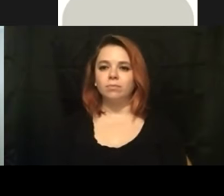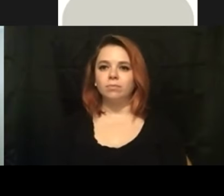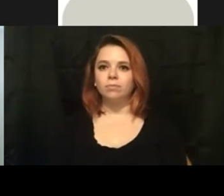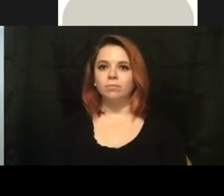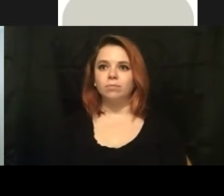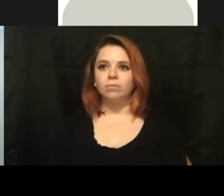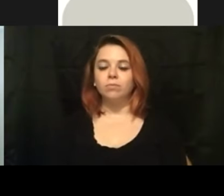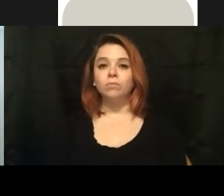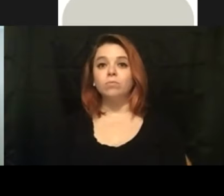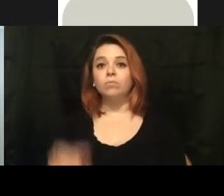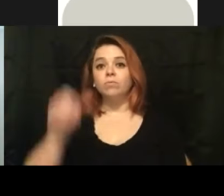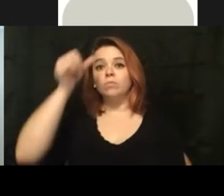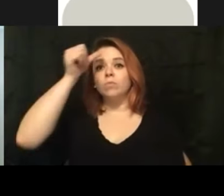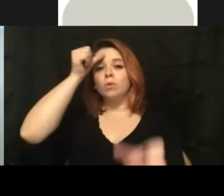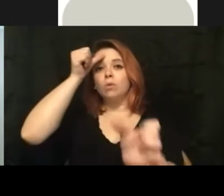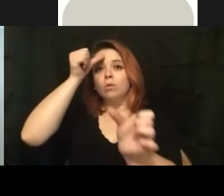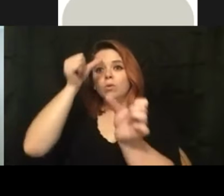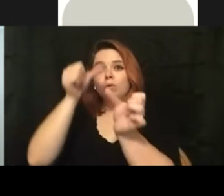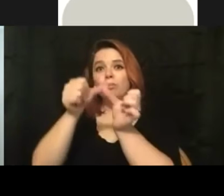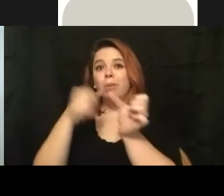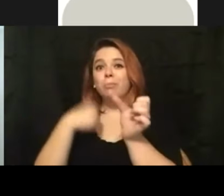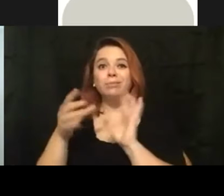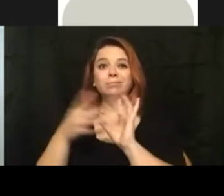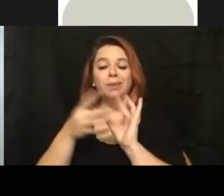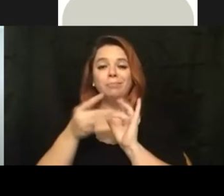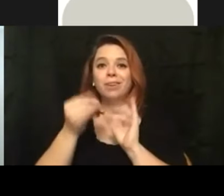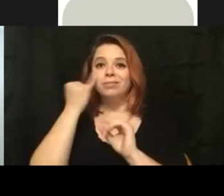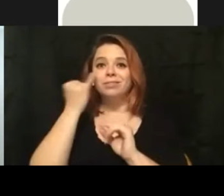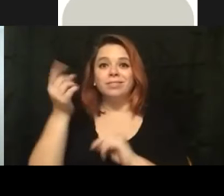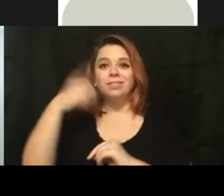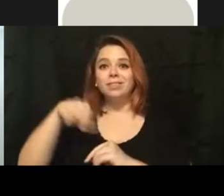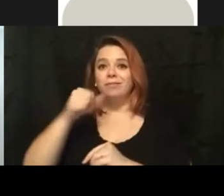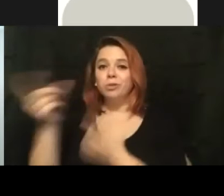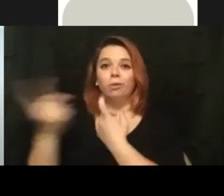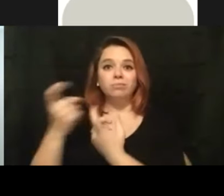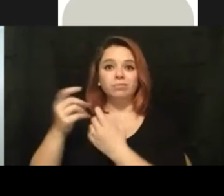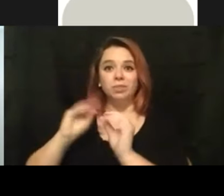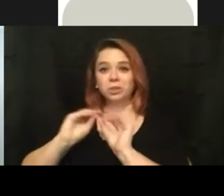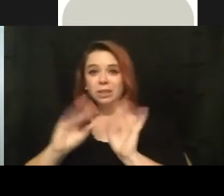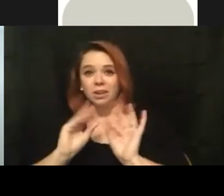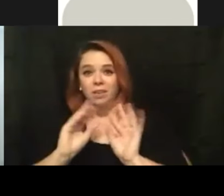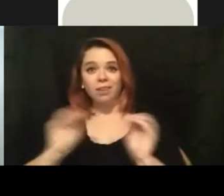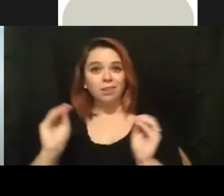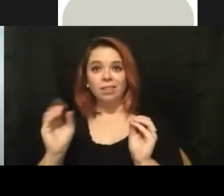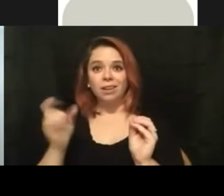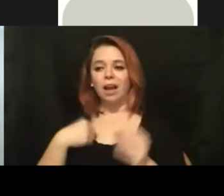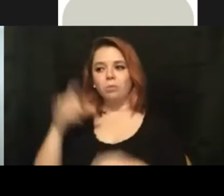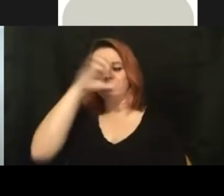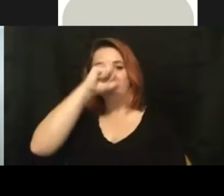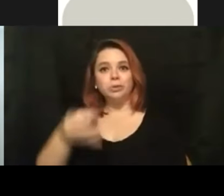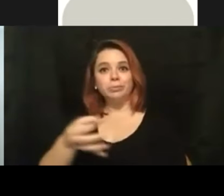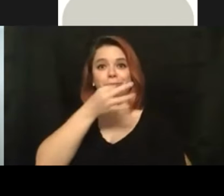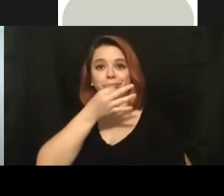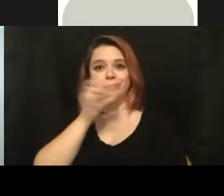Remember, as I mentioned, if you guys don't ask questions, then I assume that you've all mastered the material and I make the test harder. Let's see, for chemistry chapter